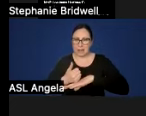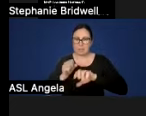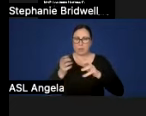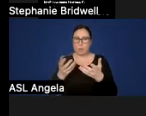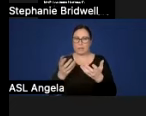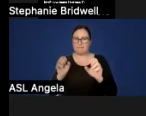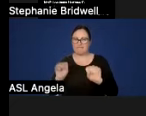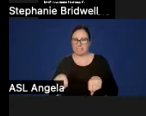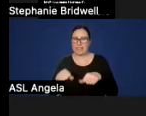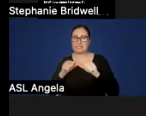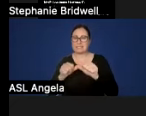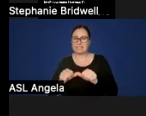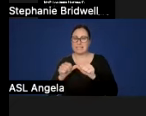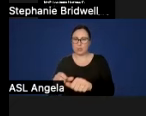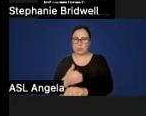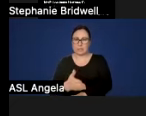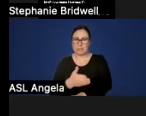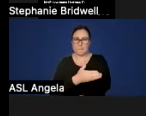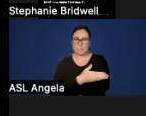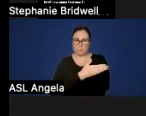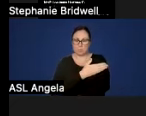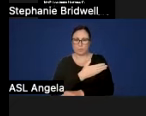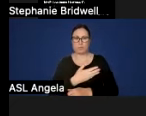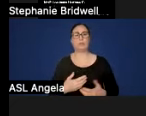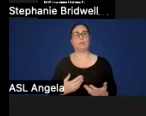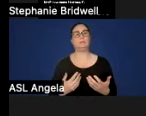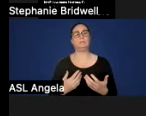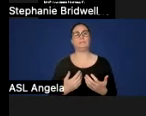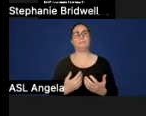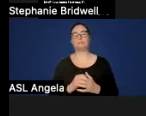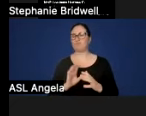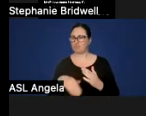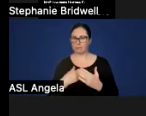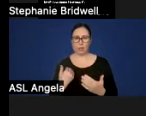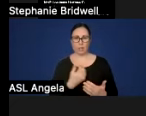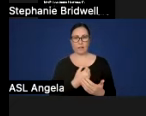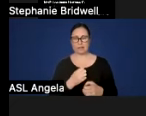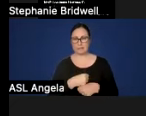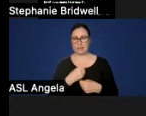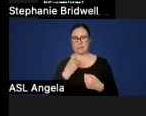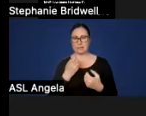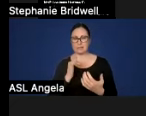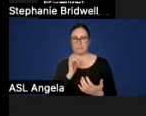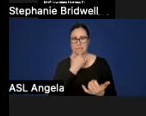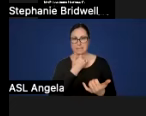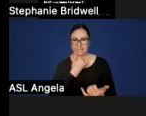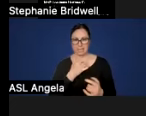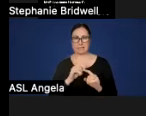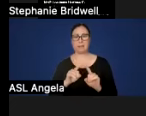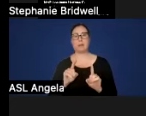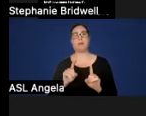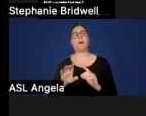mistakes that we are inevitably going to have. All of us makes mistakes, but those mistakes have